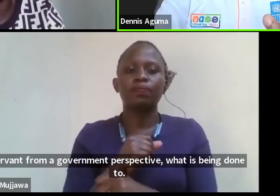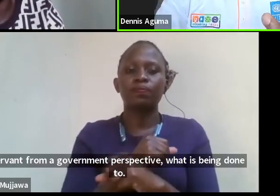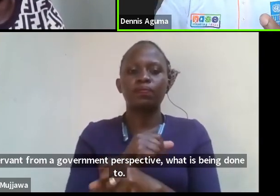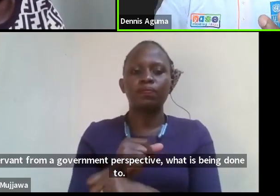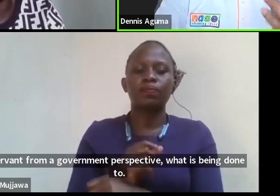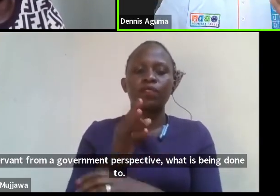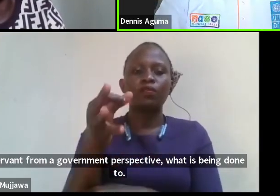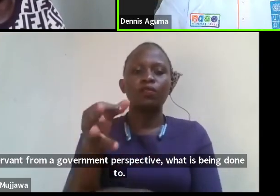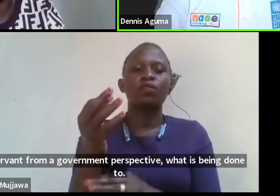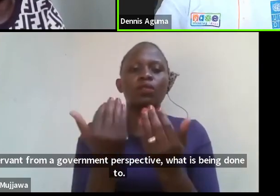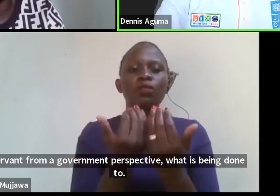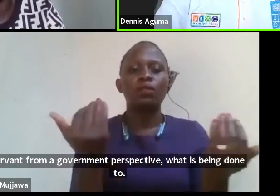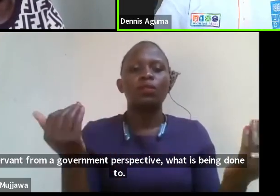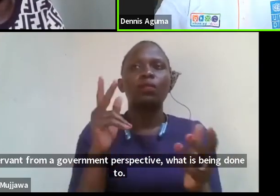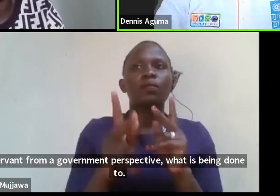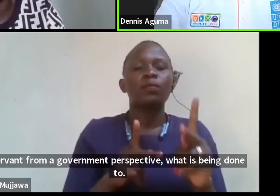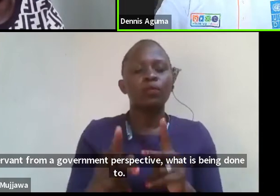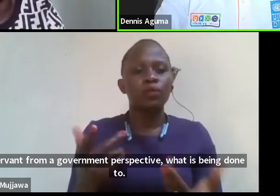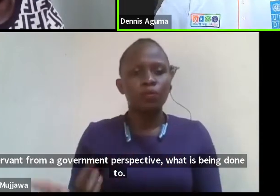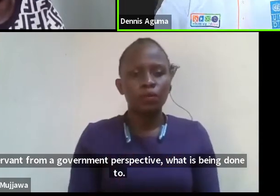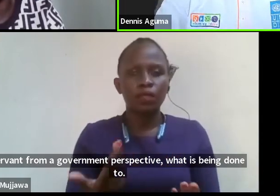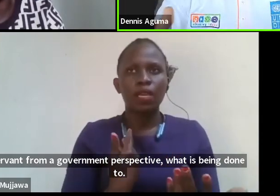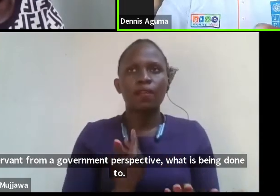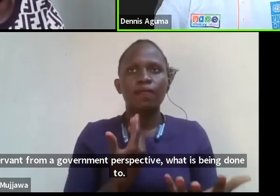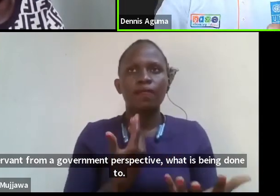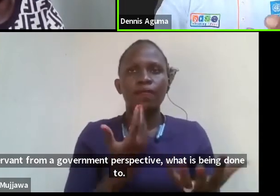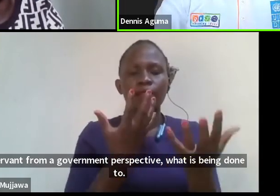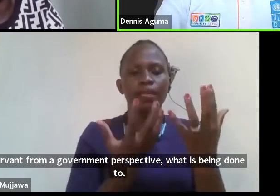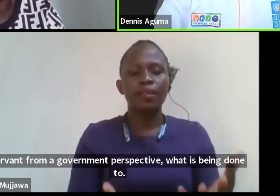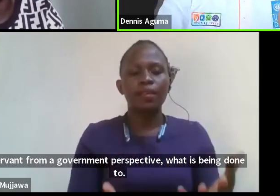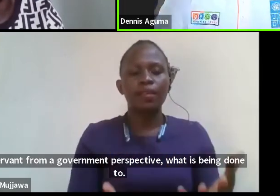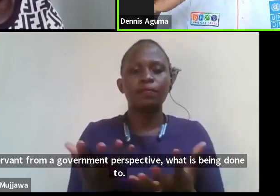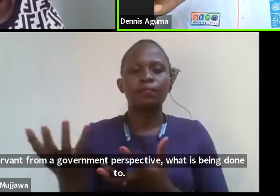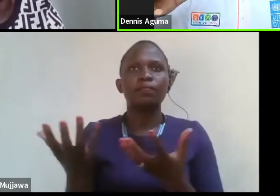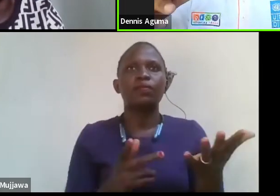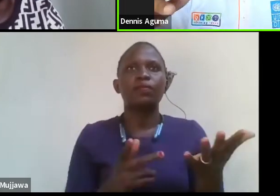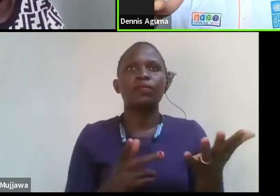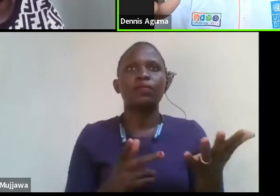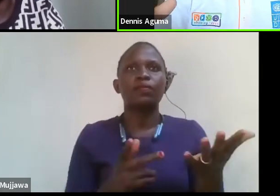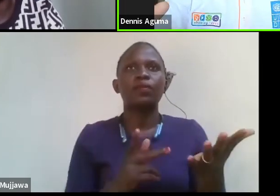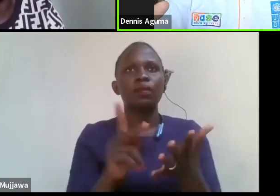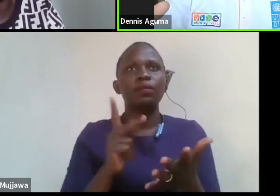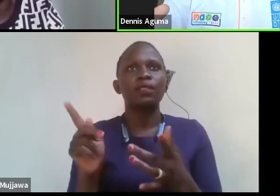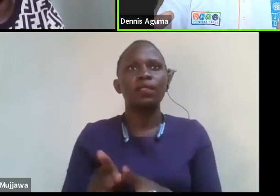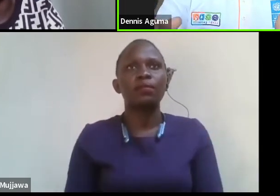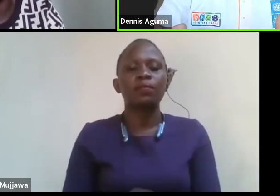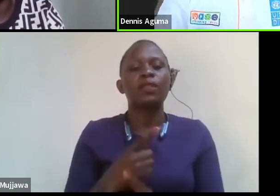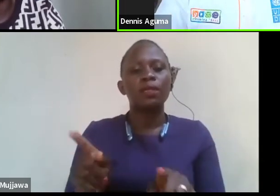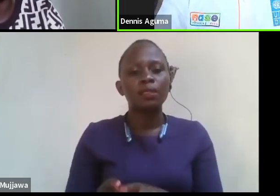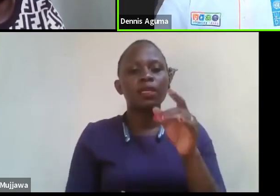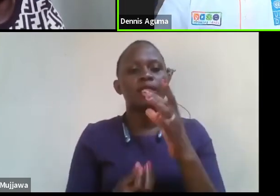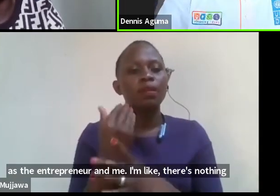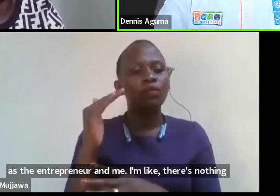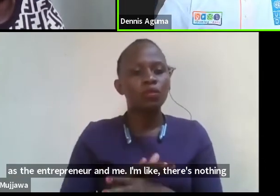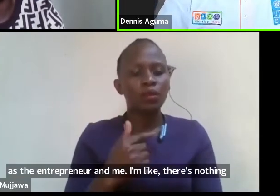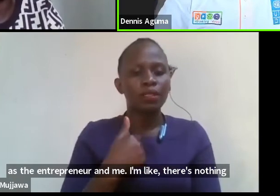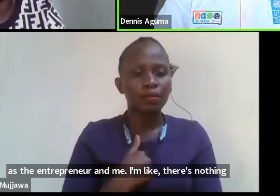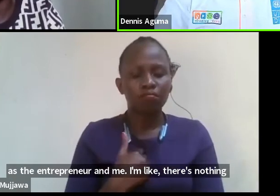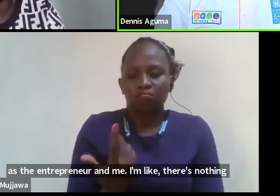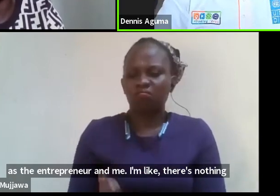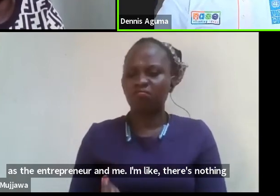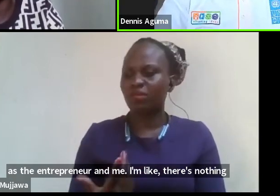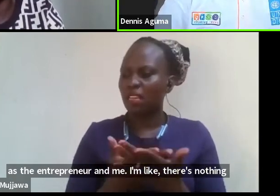who are doing all the heavy lifting and yet they get paid the least? But on the other side, as the entrepreneur in me, I'm like, there's nothing wrong with this guy who's